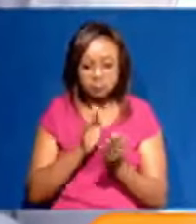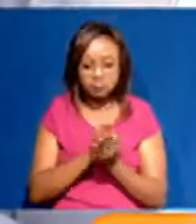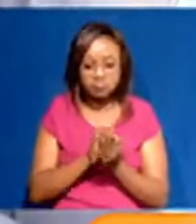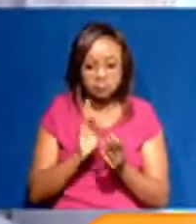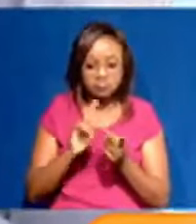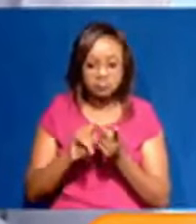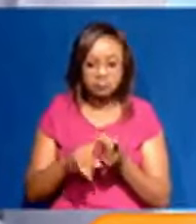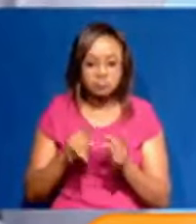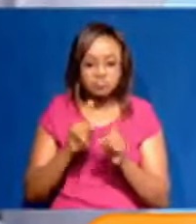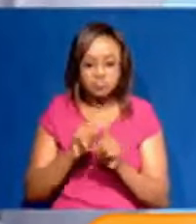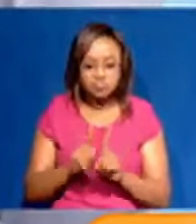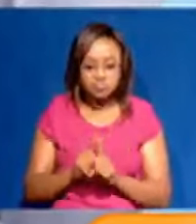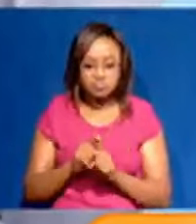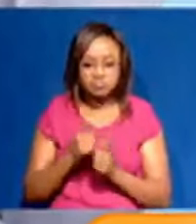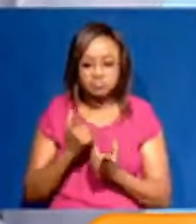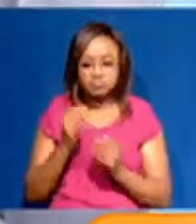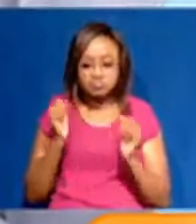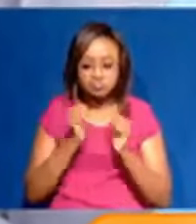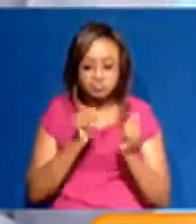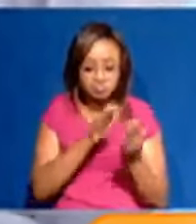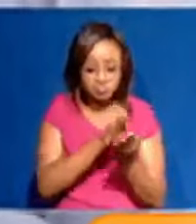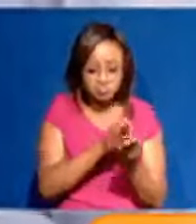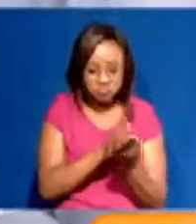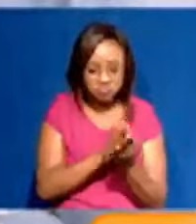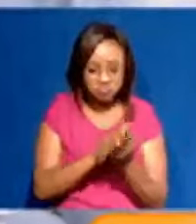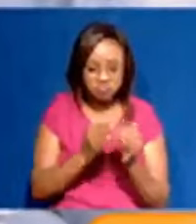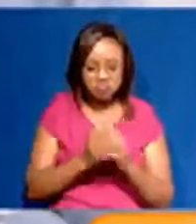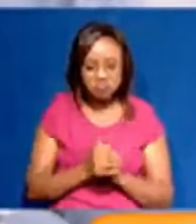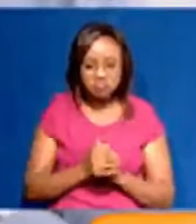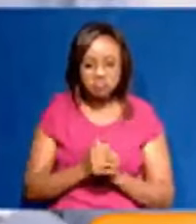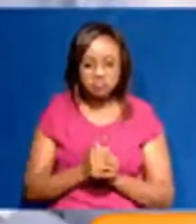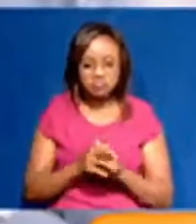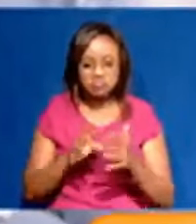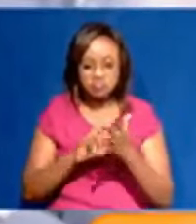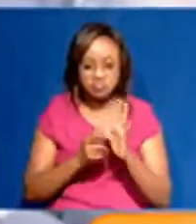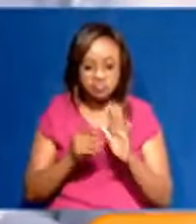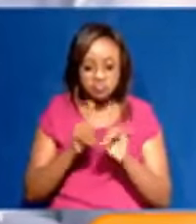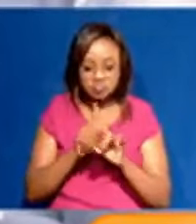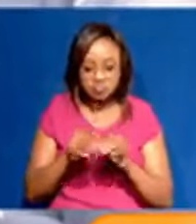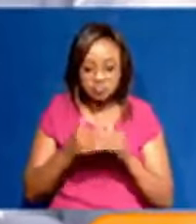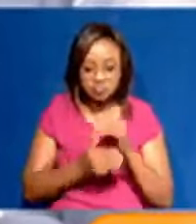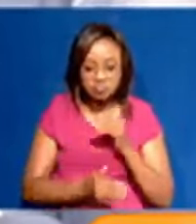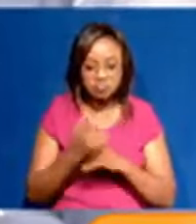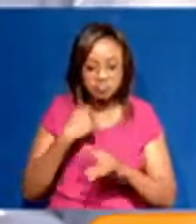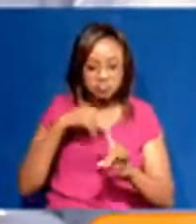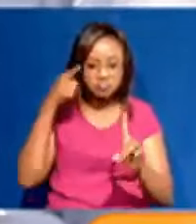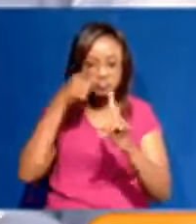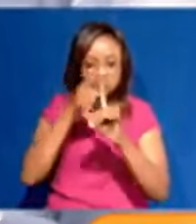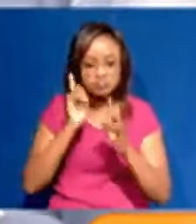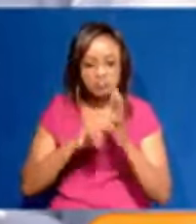stores, and fish cold stores in the initial phase. Subsequent phases will be targeting our unconnected